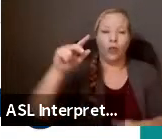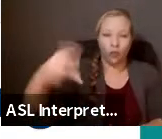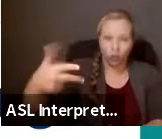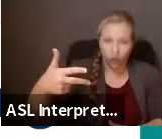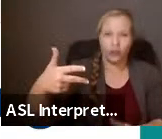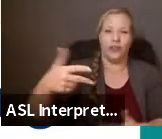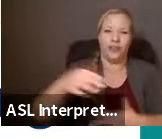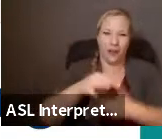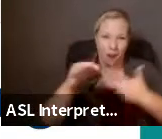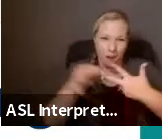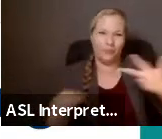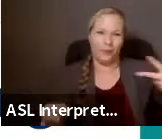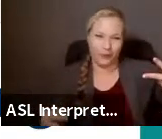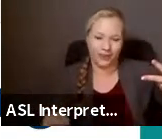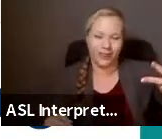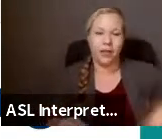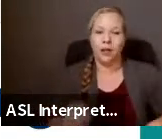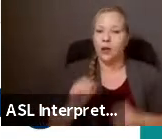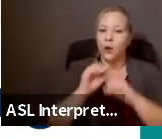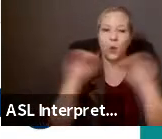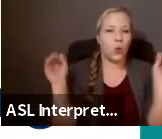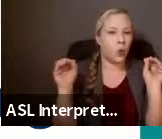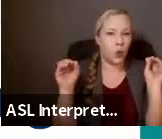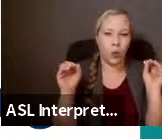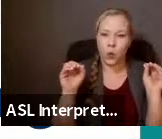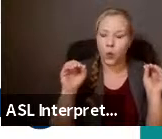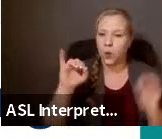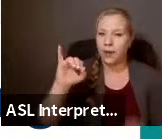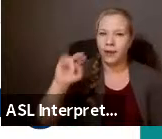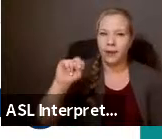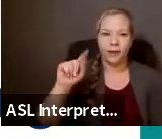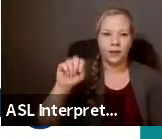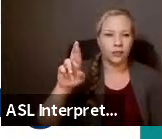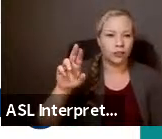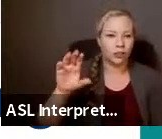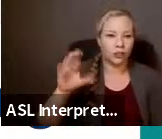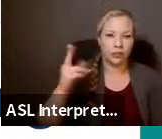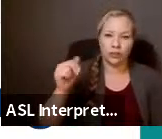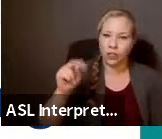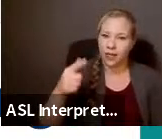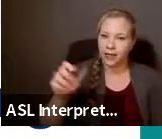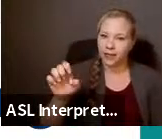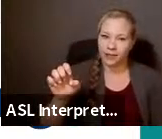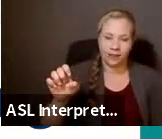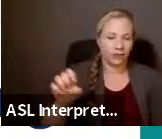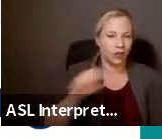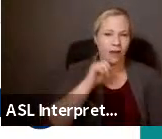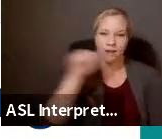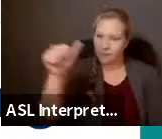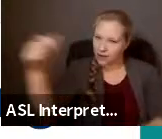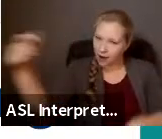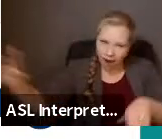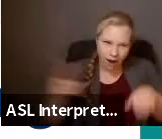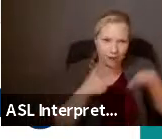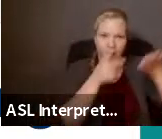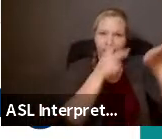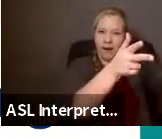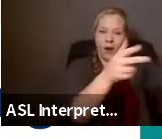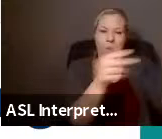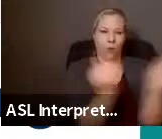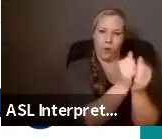one. Thanks, Kayla. So this is the no interchange design. And Mark had kind of alluded to this